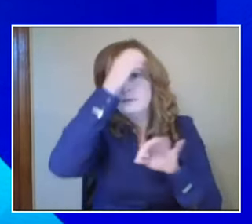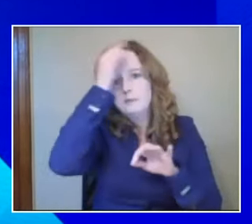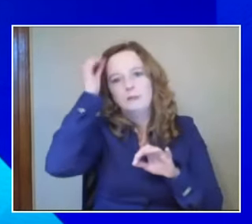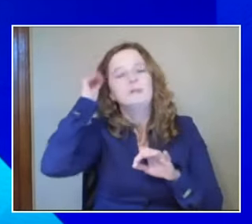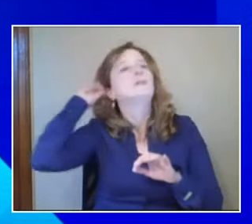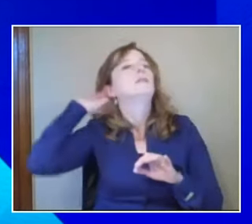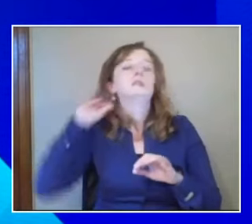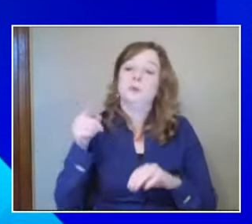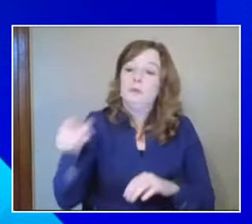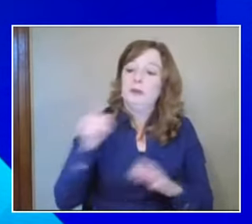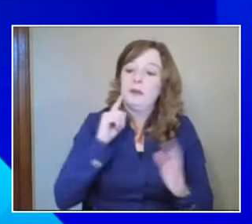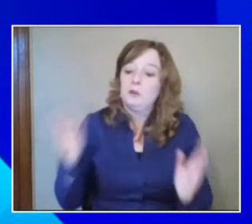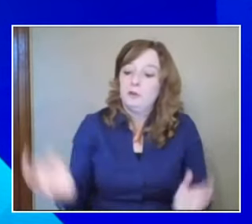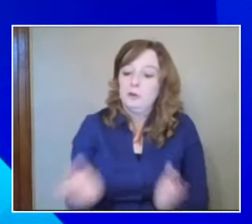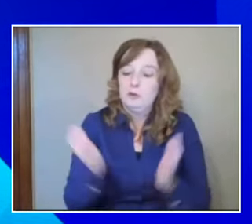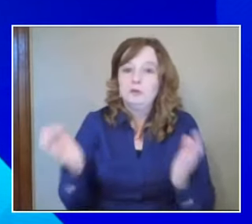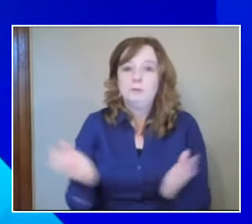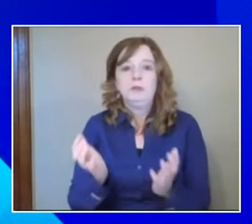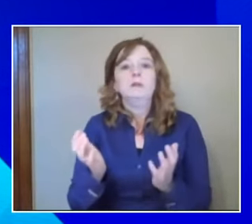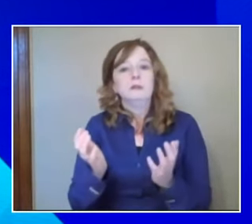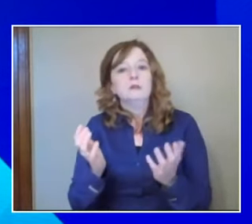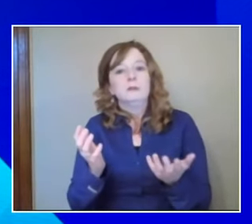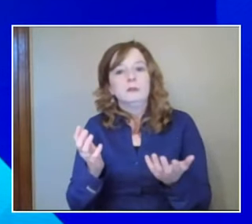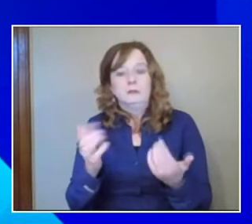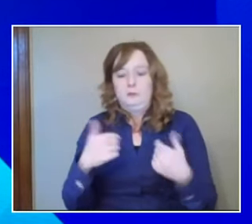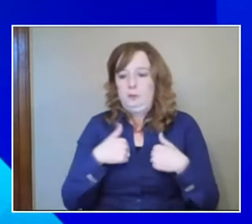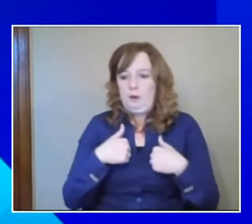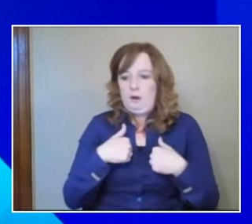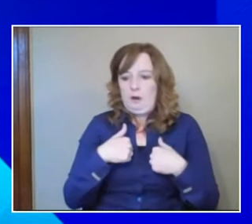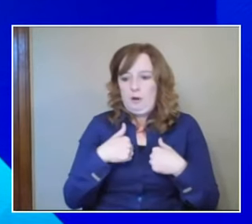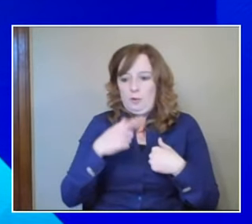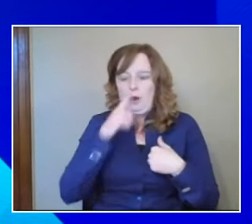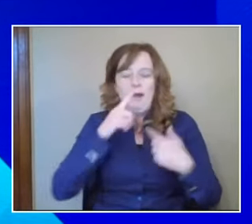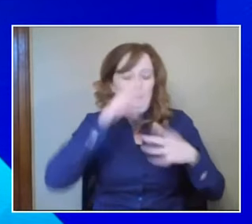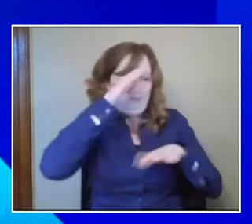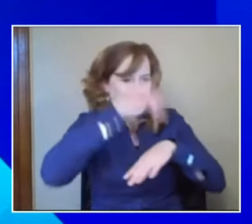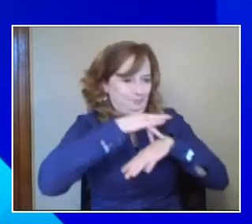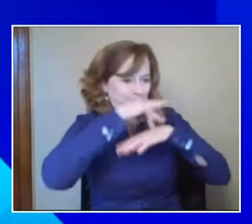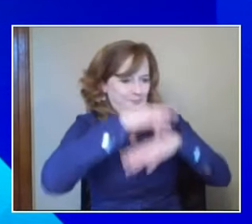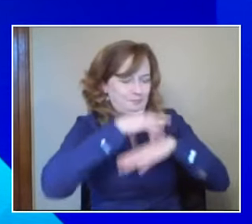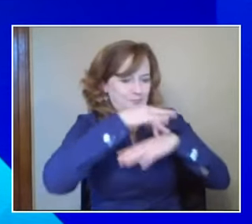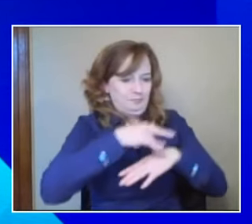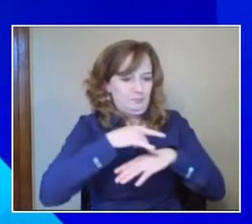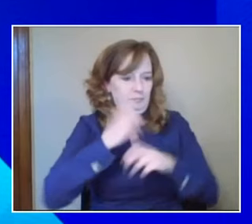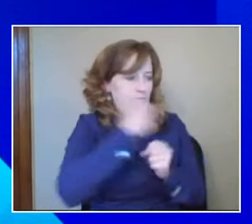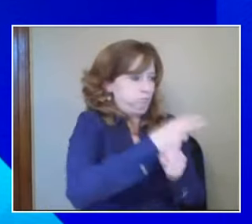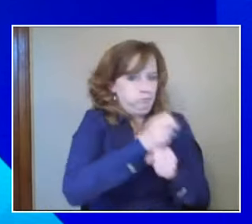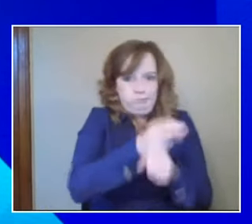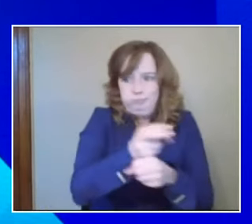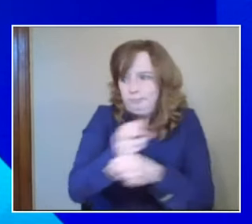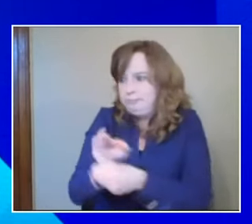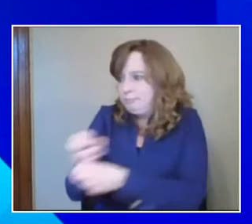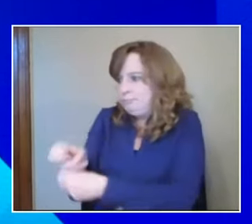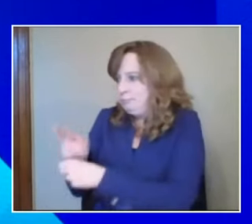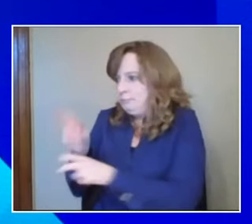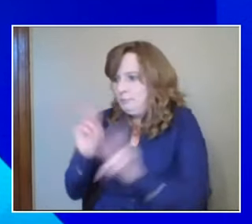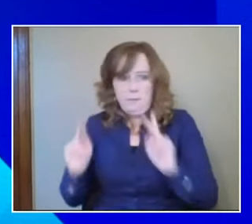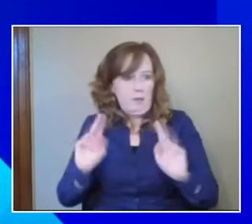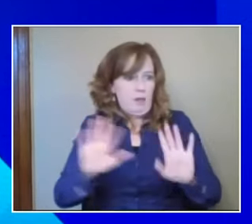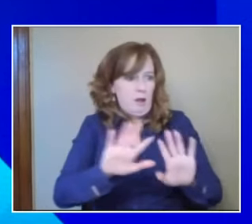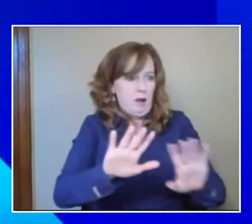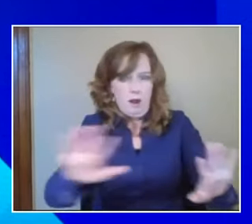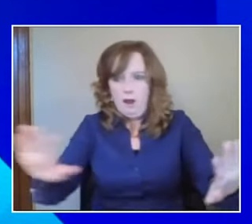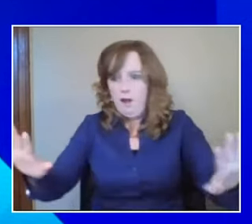have a career plan. I'd been so caught up in the idea of outworking the person next to me that I failed to focus on the bigger